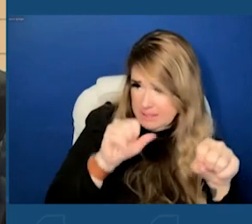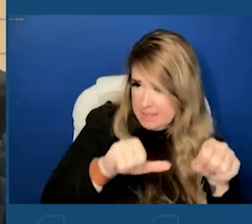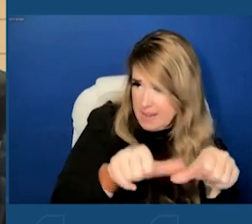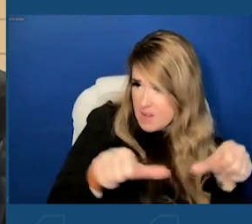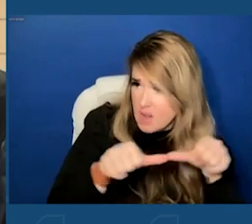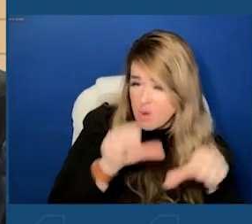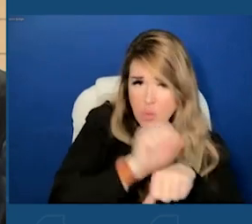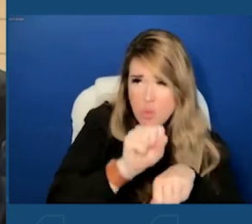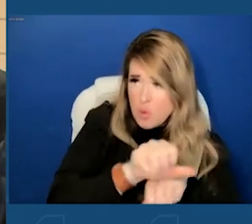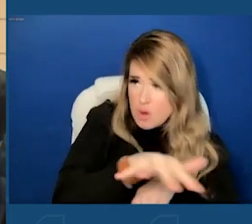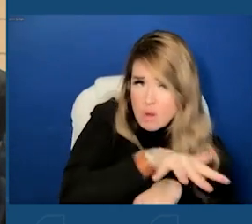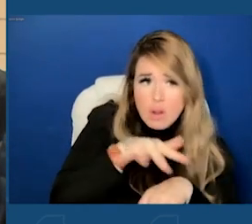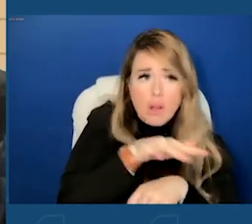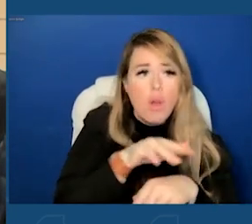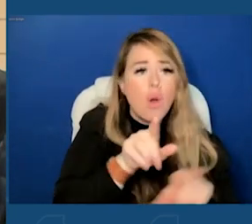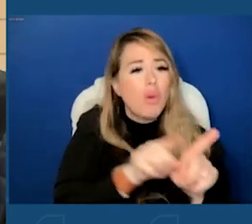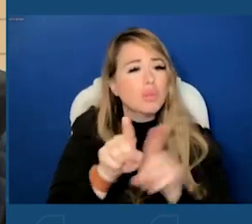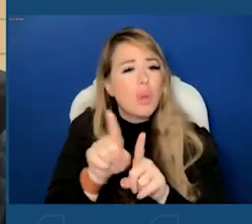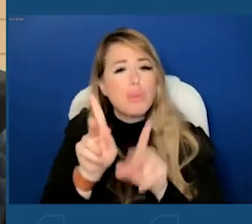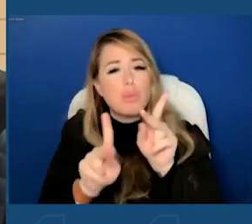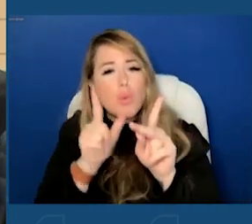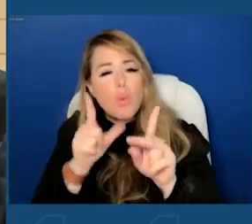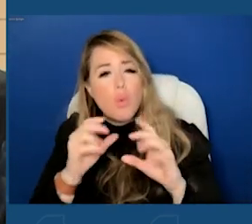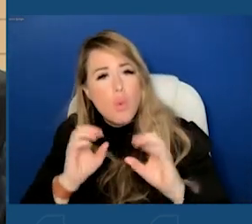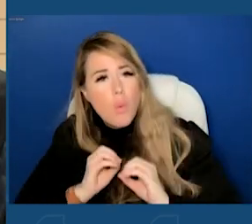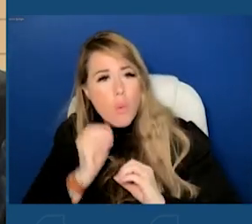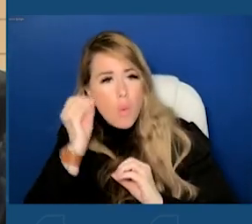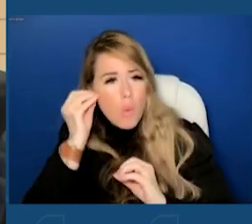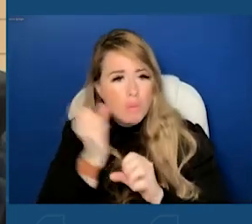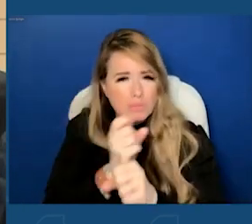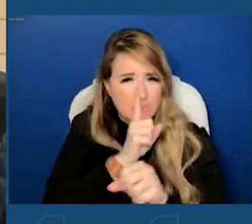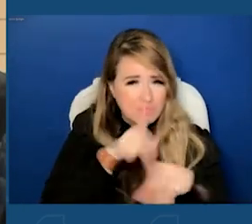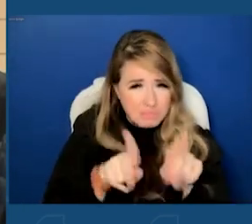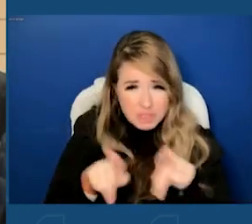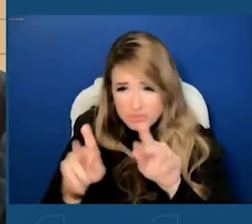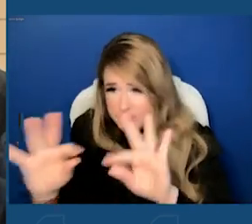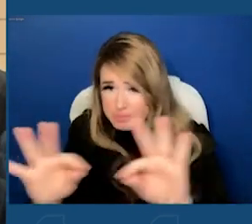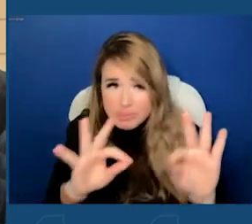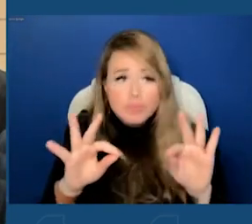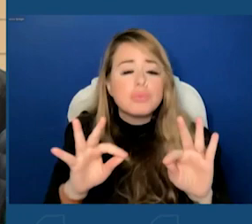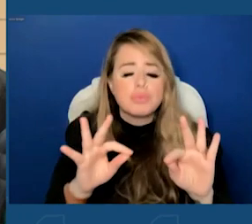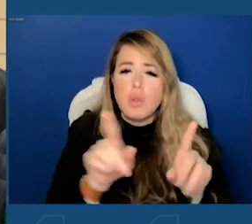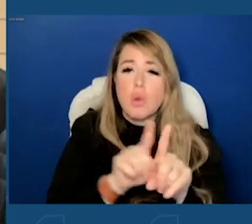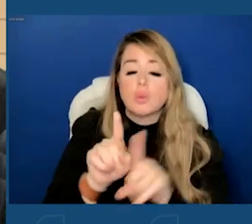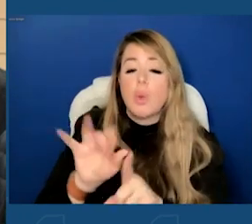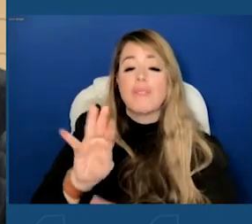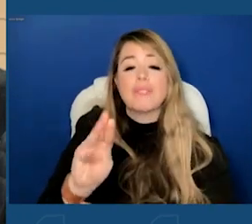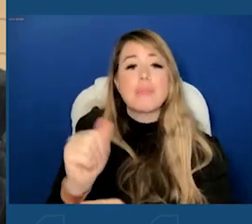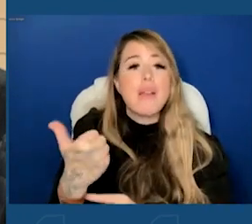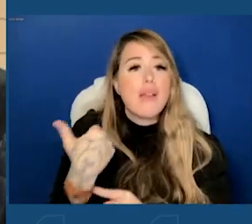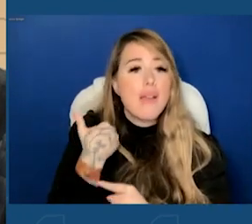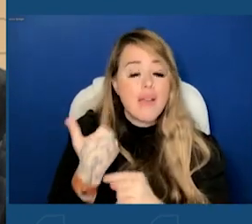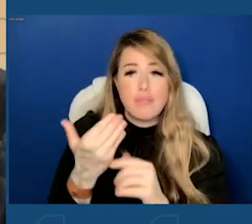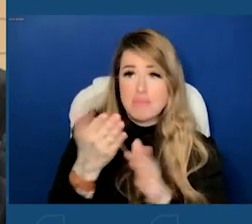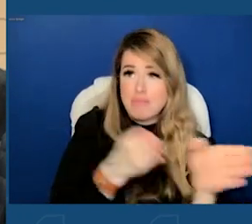working collectively on that. There's a plan that FEMA has. We're waiting on. Then hopefully at that point we can get to the ULURP process